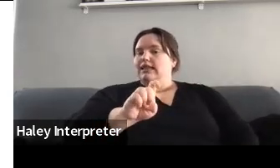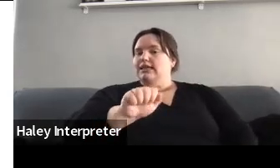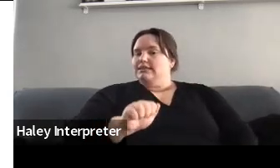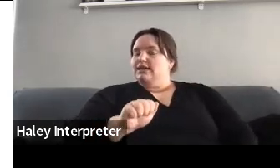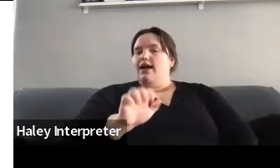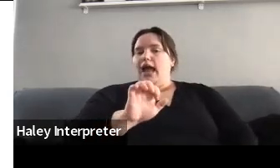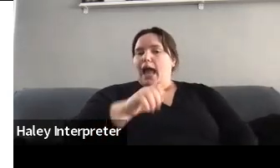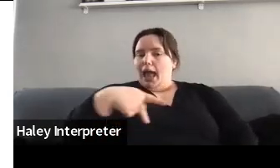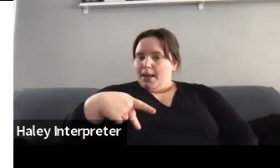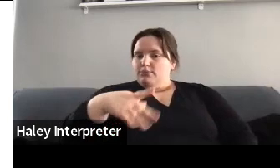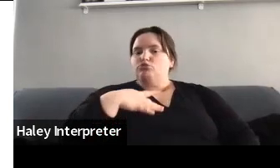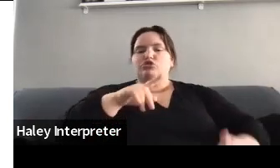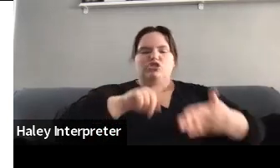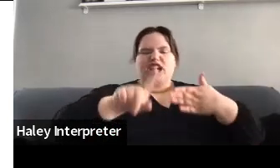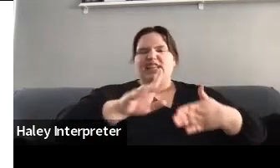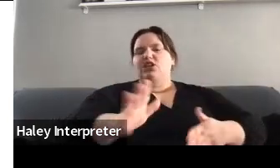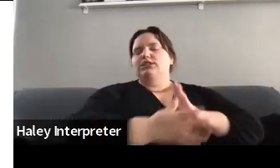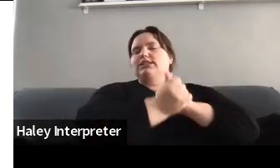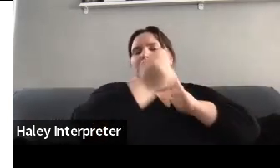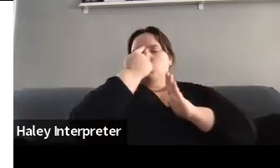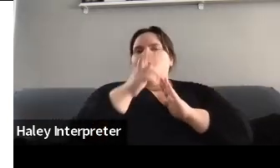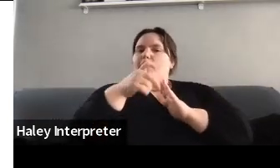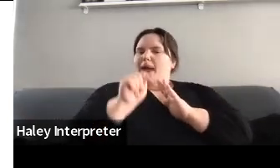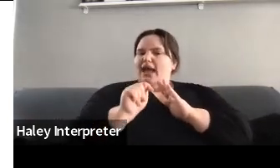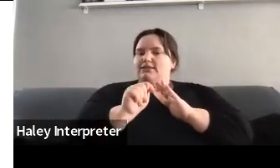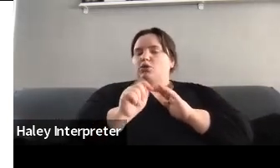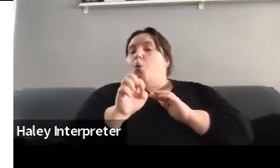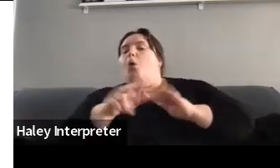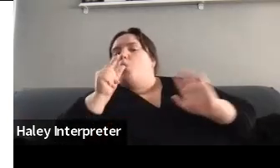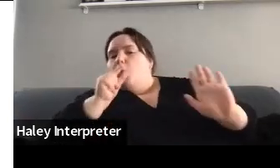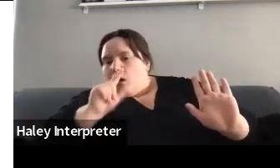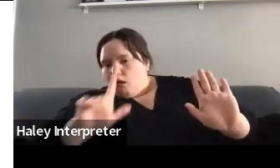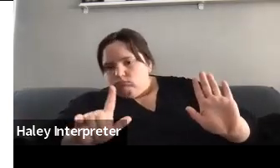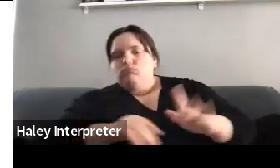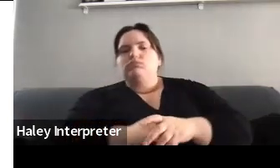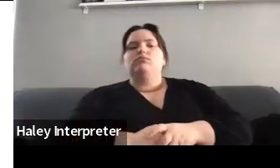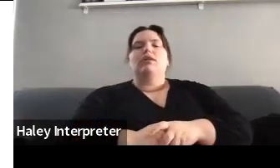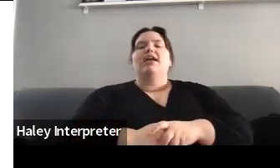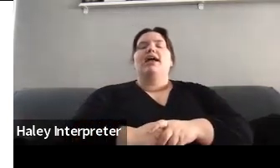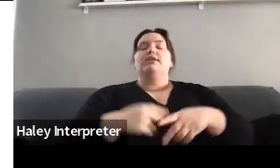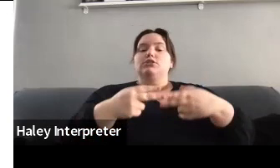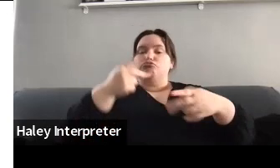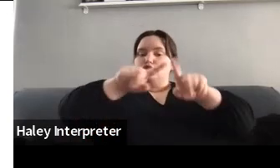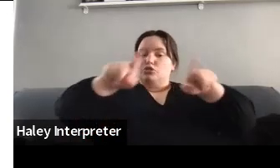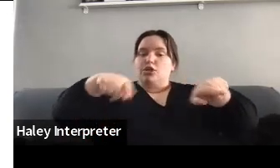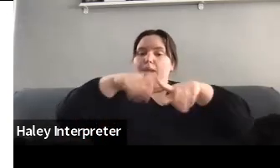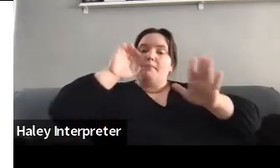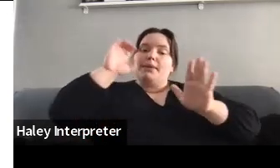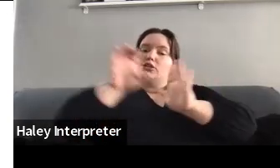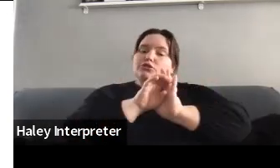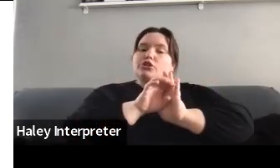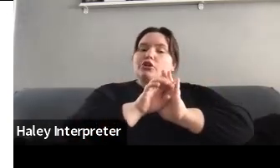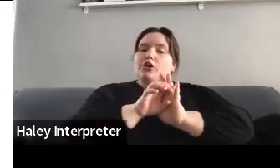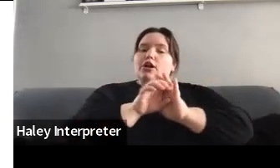have for pets, or the Google app. And on the screen is a picture of um, the